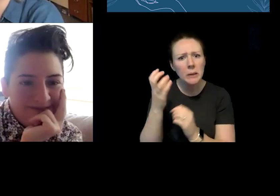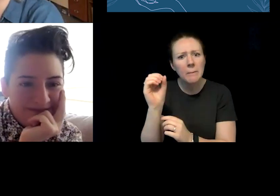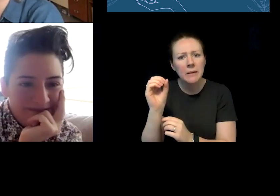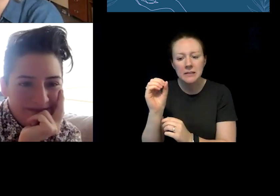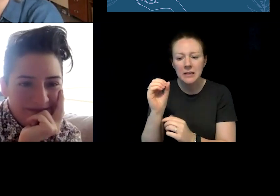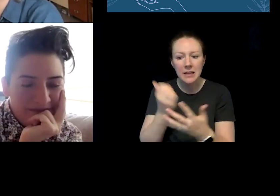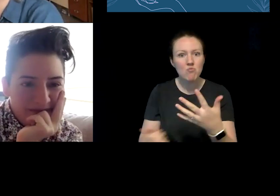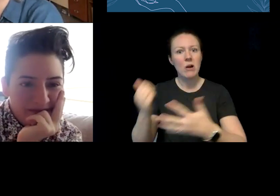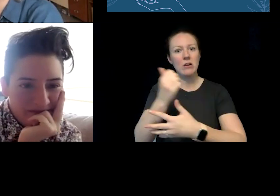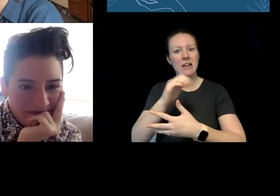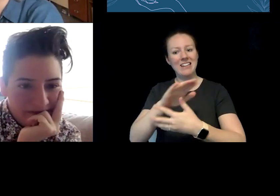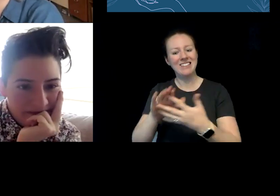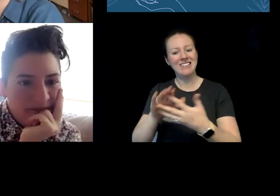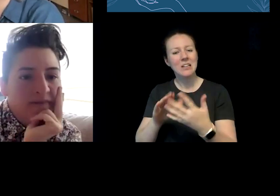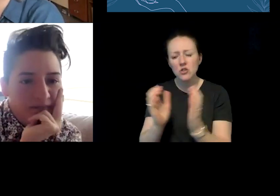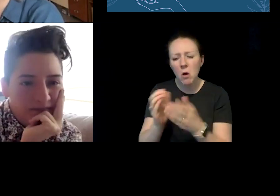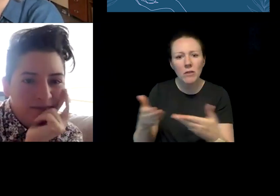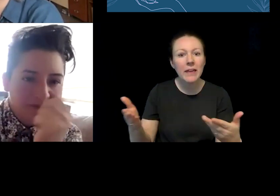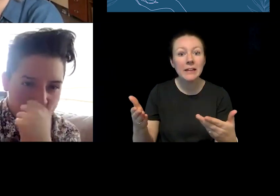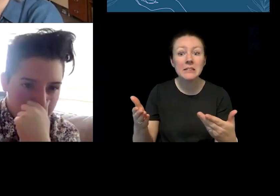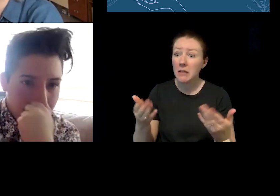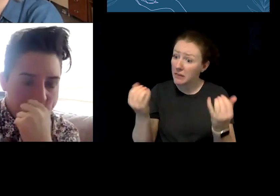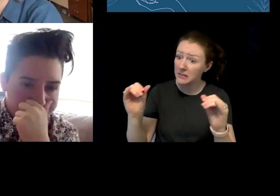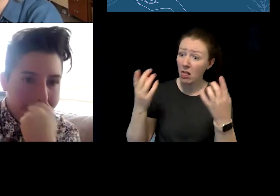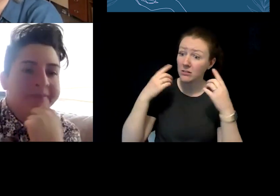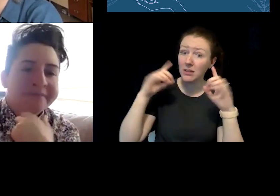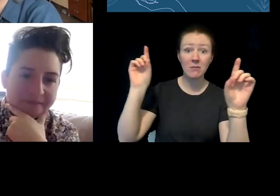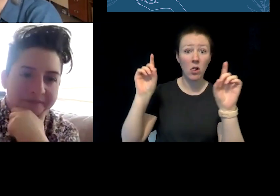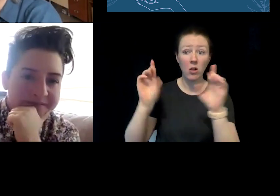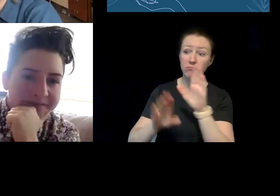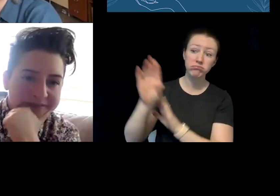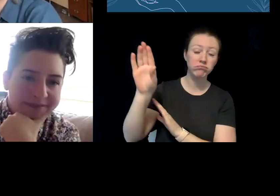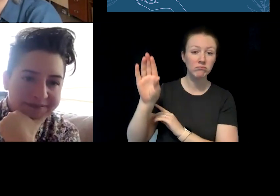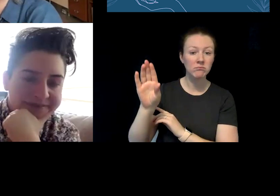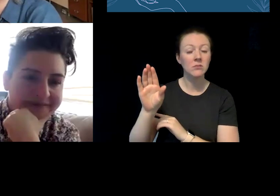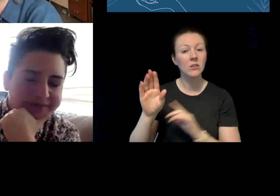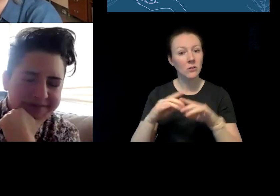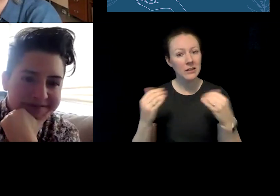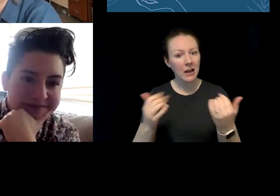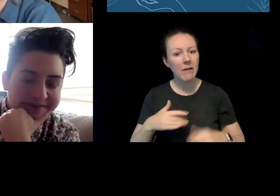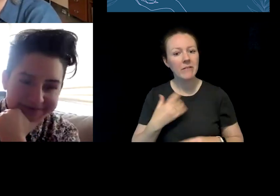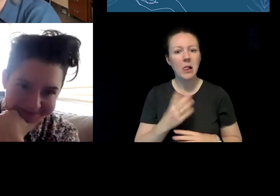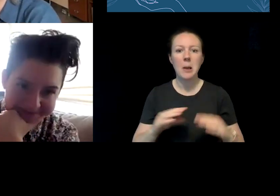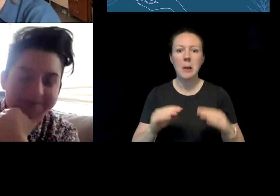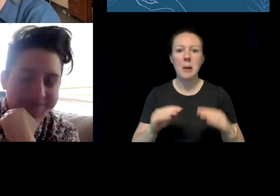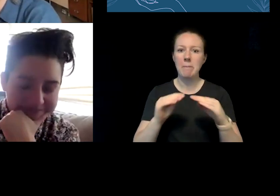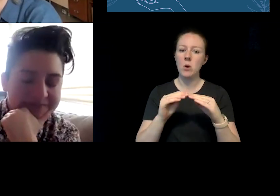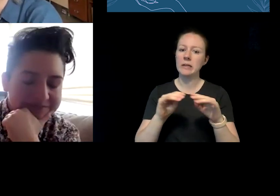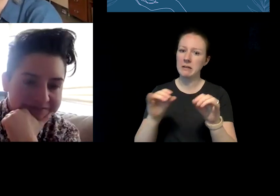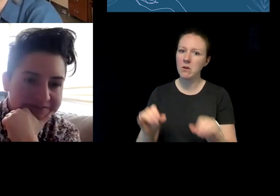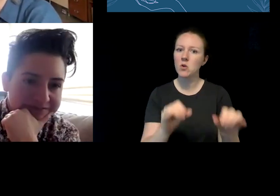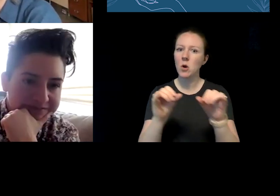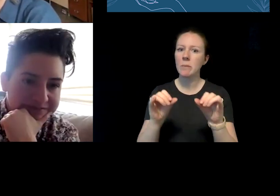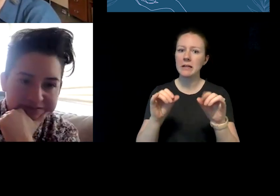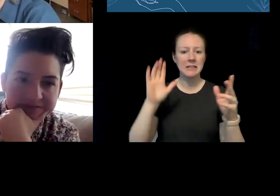So I think those excuses are becoming less and less common because they've been proved untrue. And